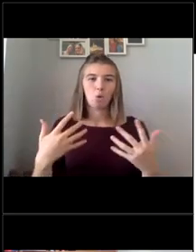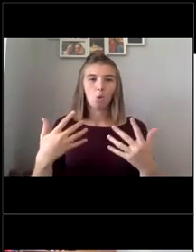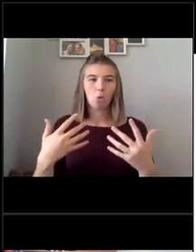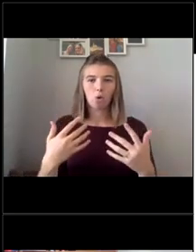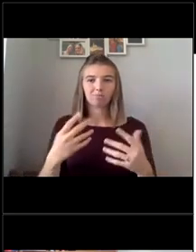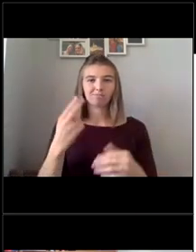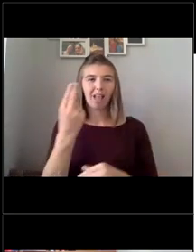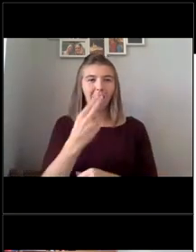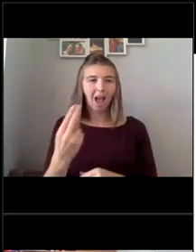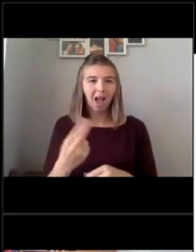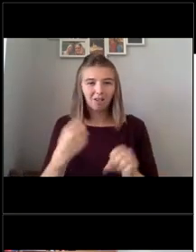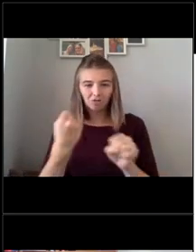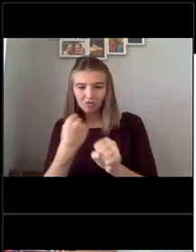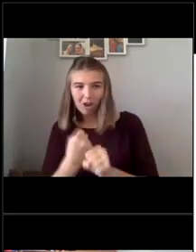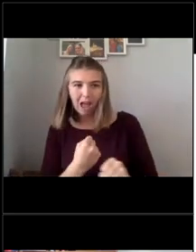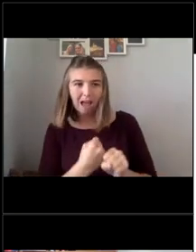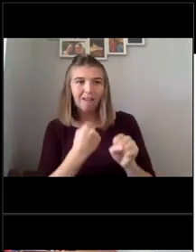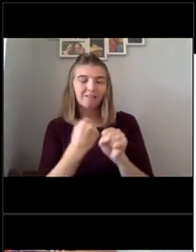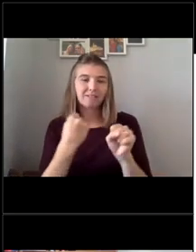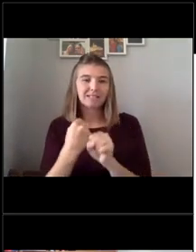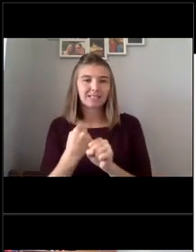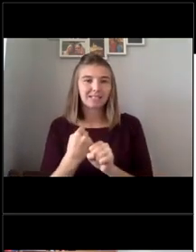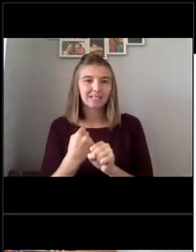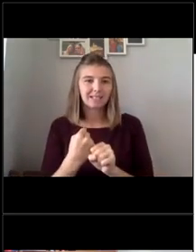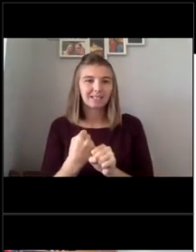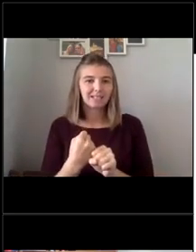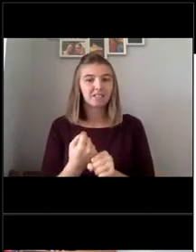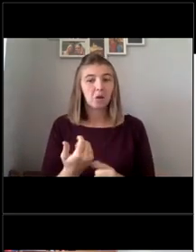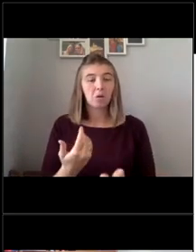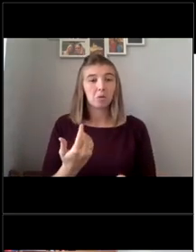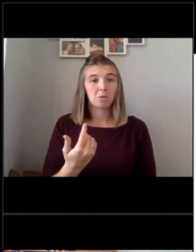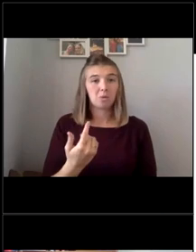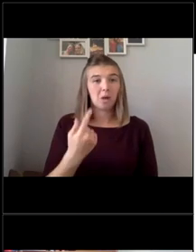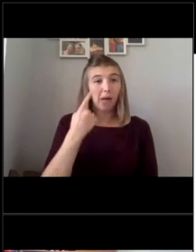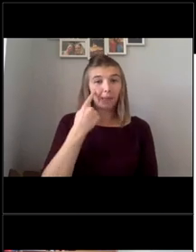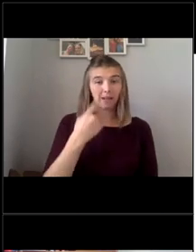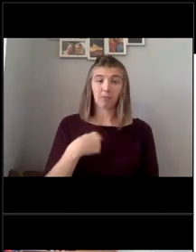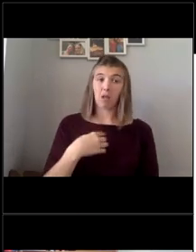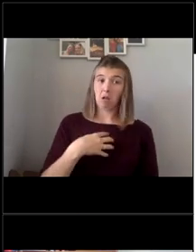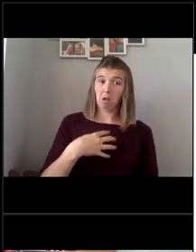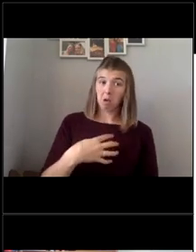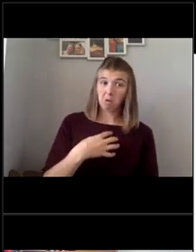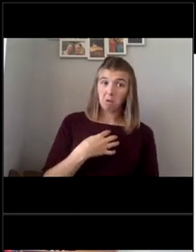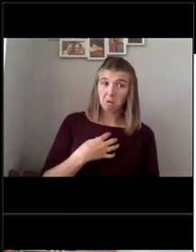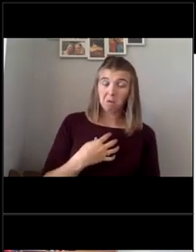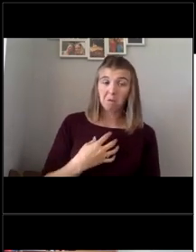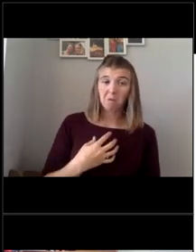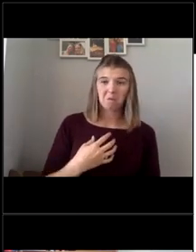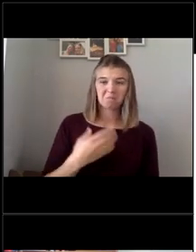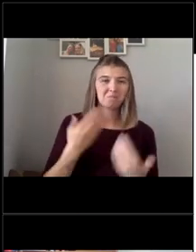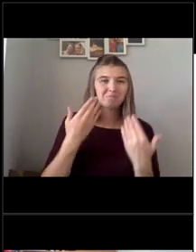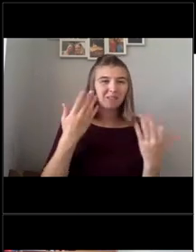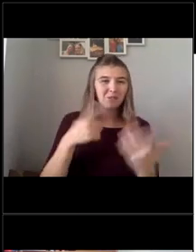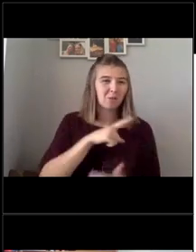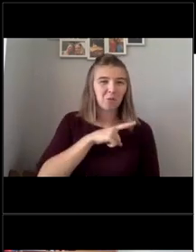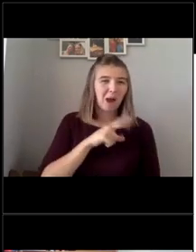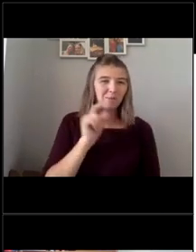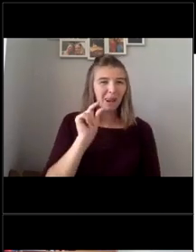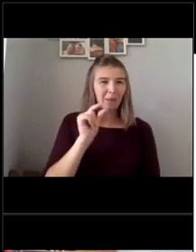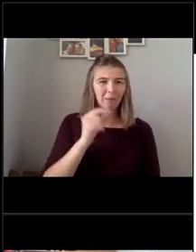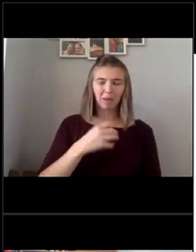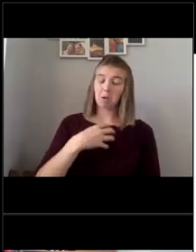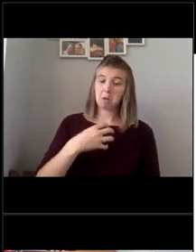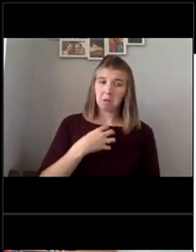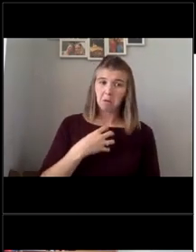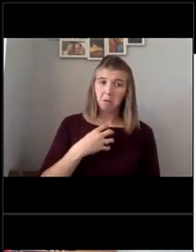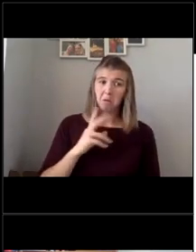crafty kind of thing. So that was a little bit surprising, I guess. I don't know why, but it was nice to